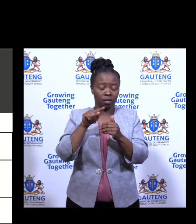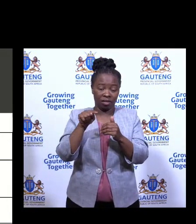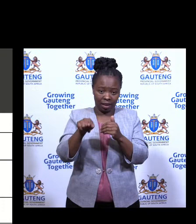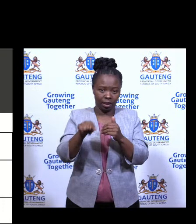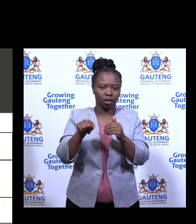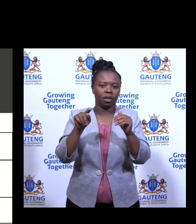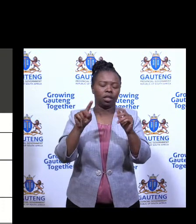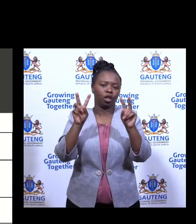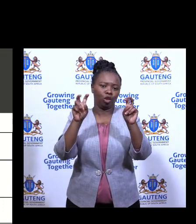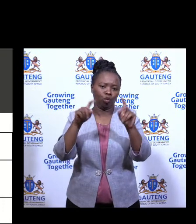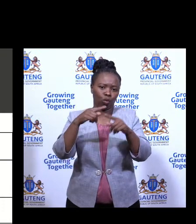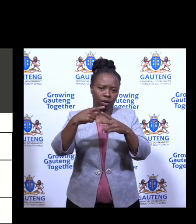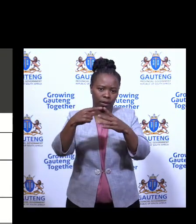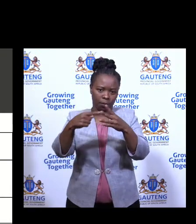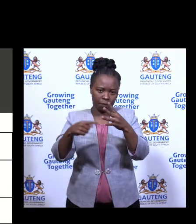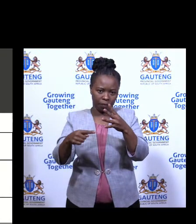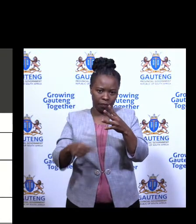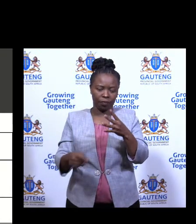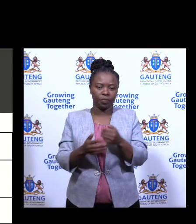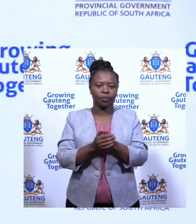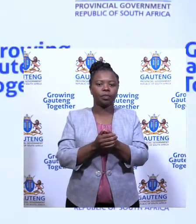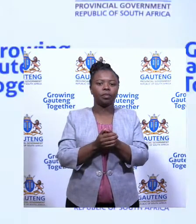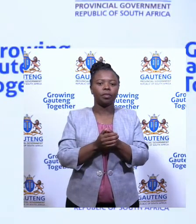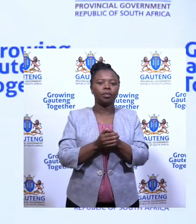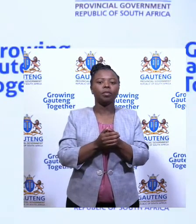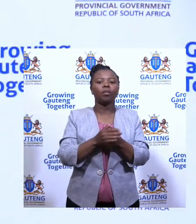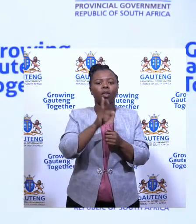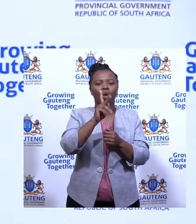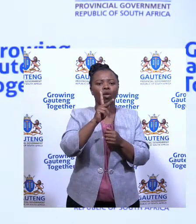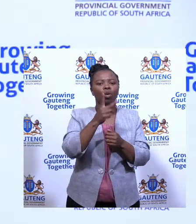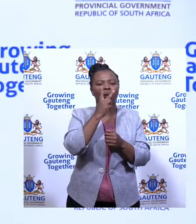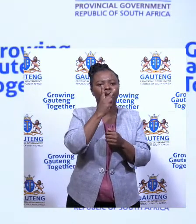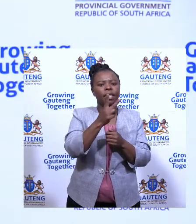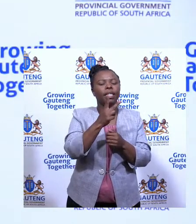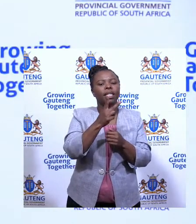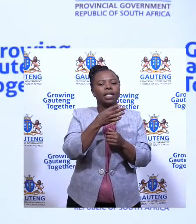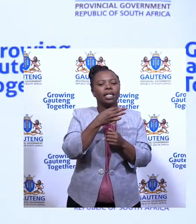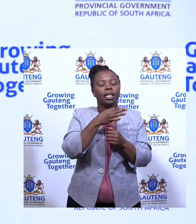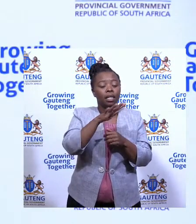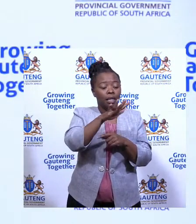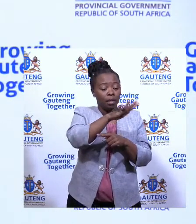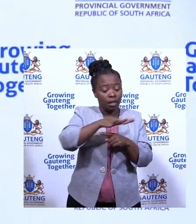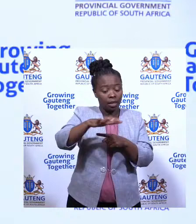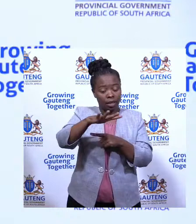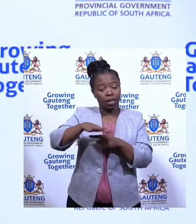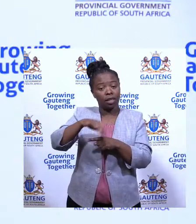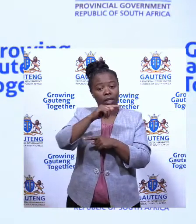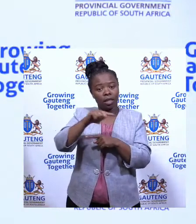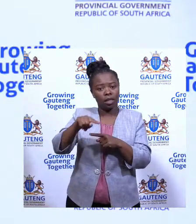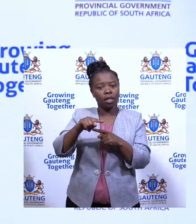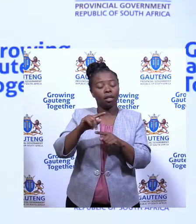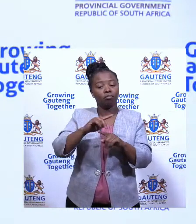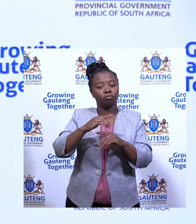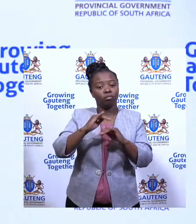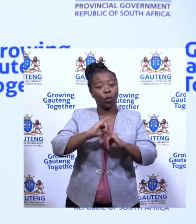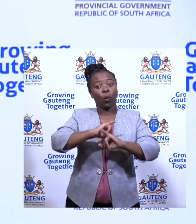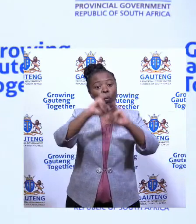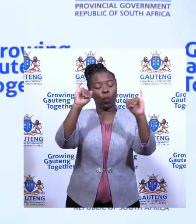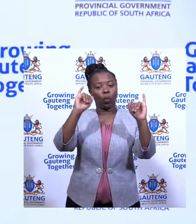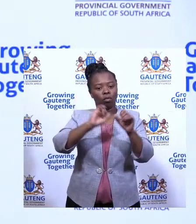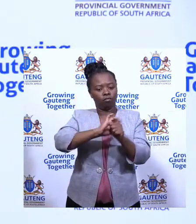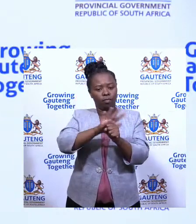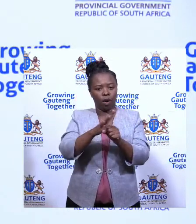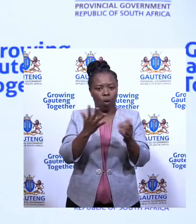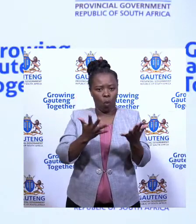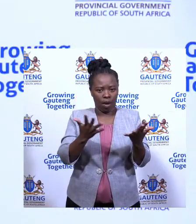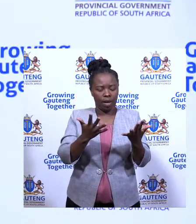we've mapped and tried to identify all the cases of where we're seeing outbreaks in some of these facilities. It is worth noting that to